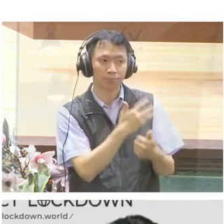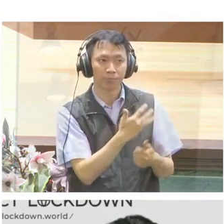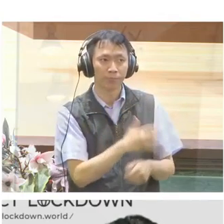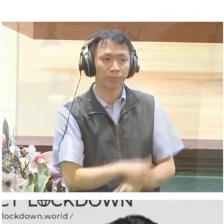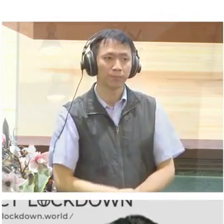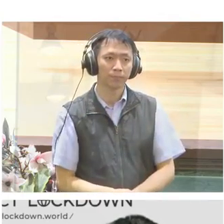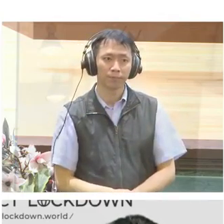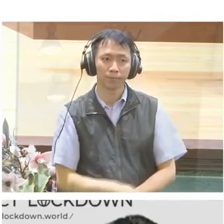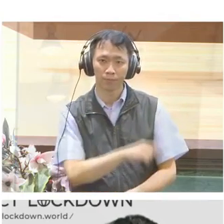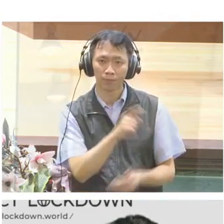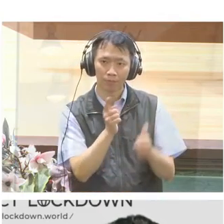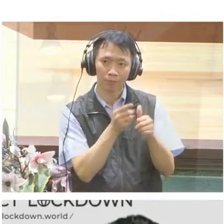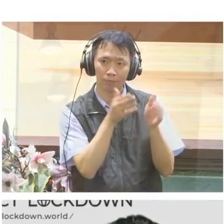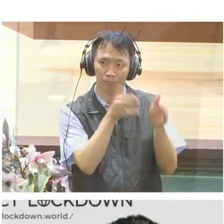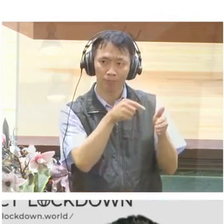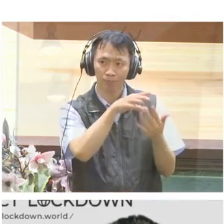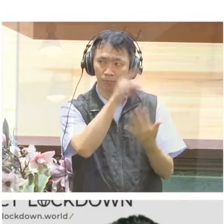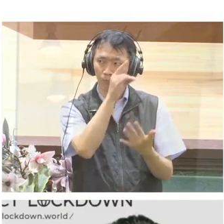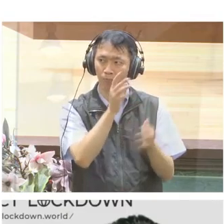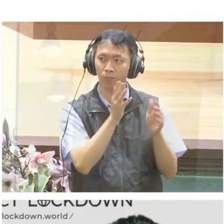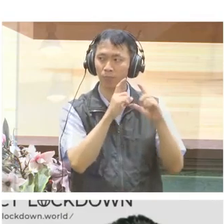doing that one in particular.